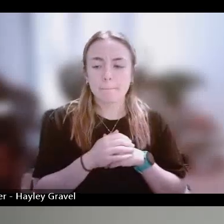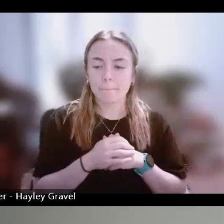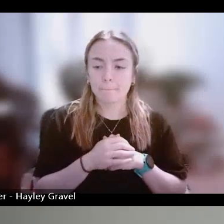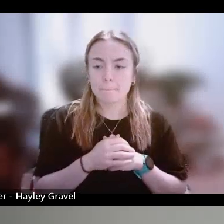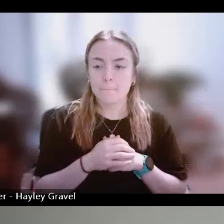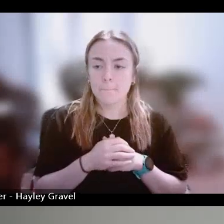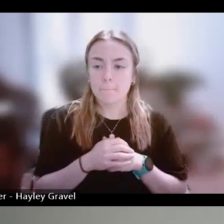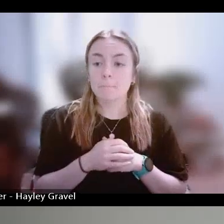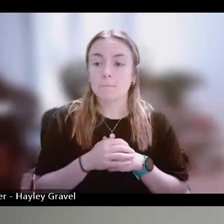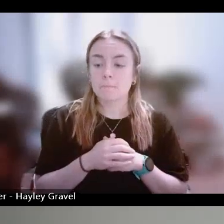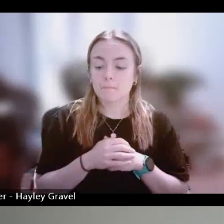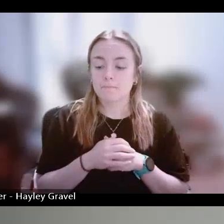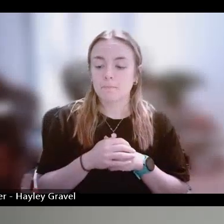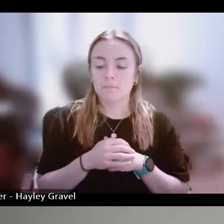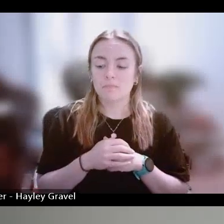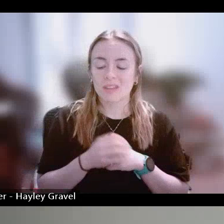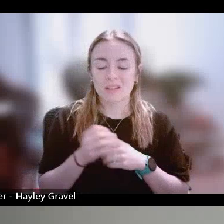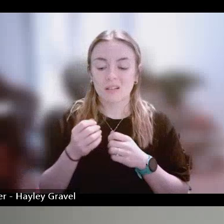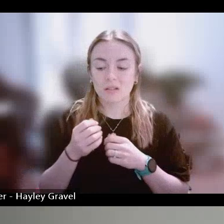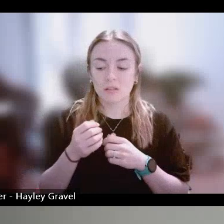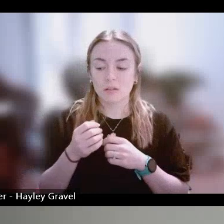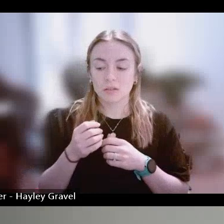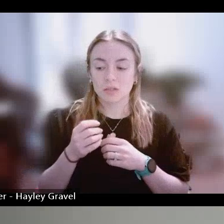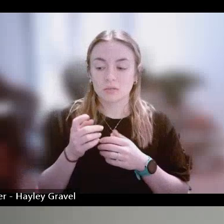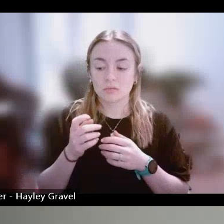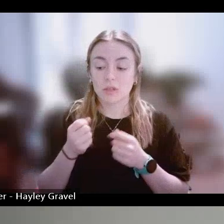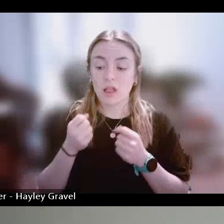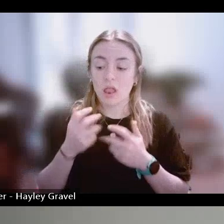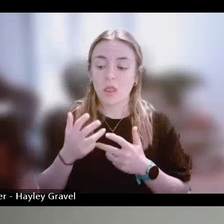There was I found a lot of studies that were done